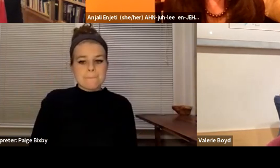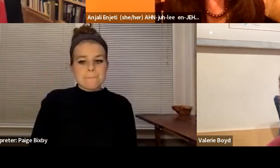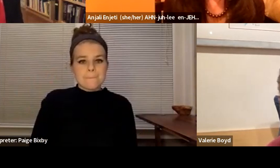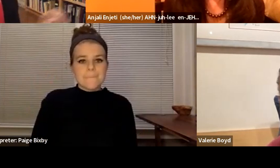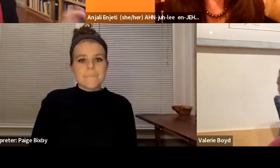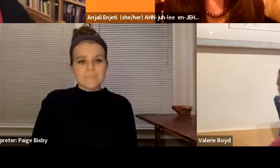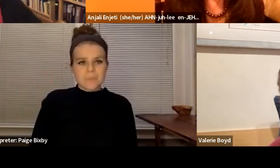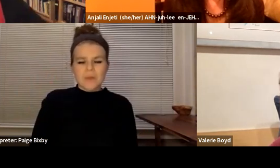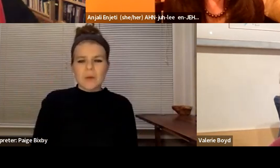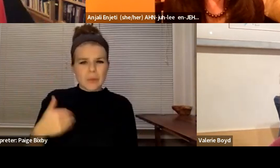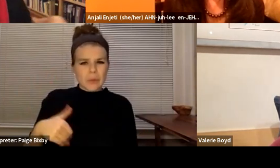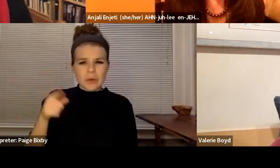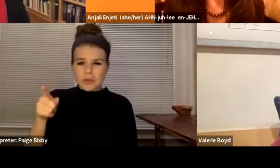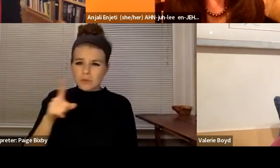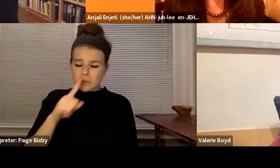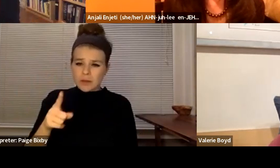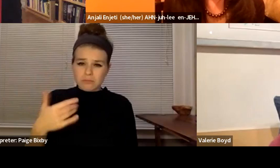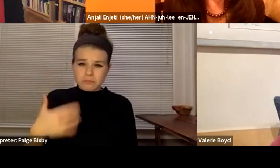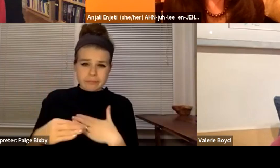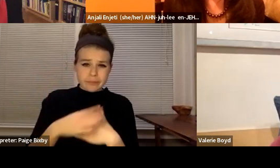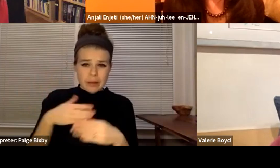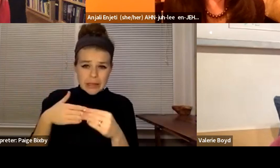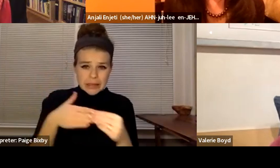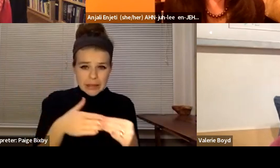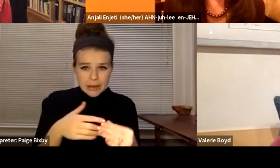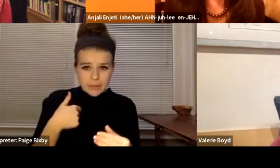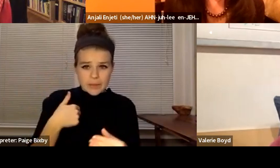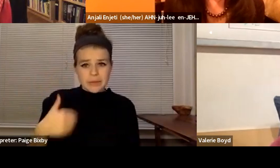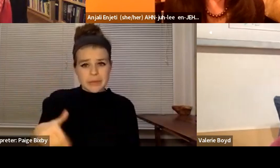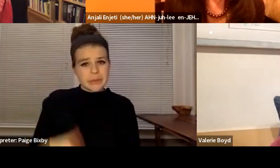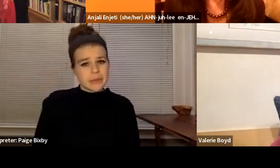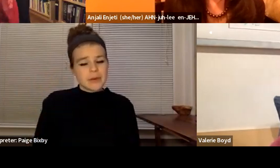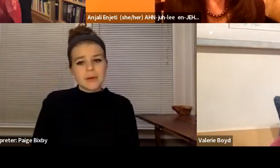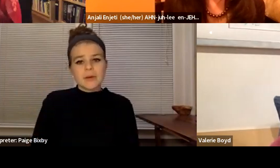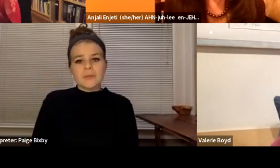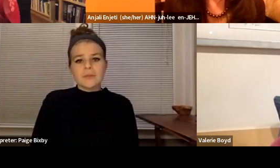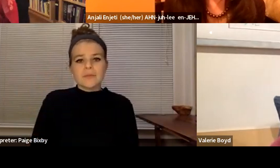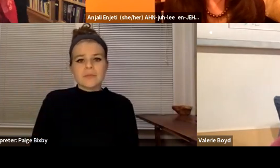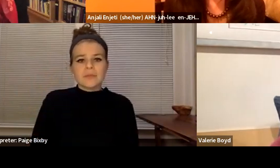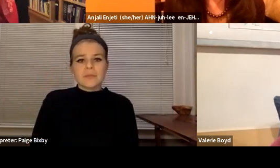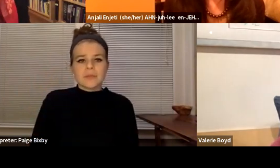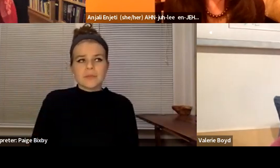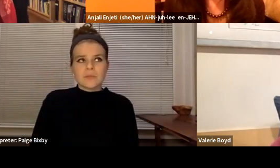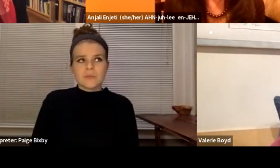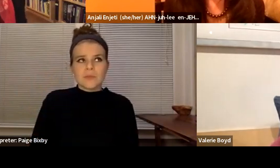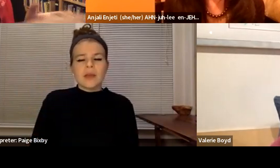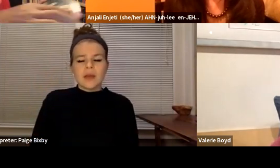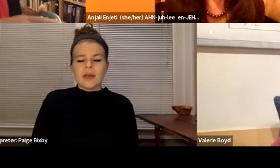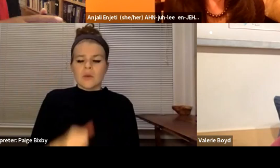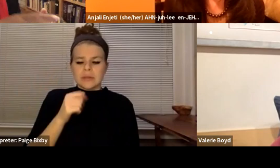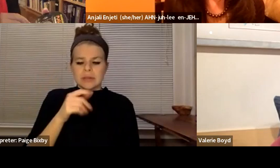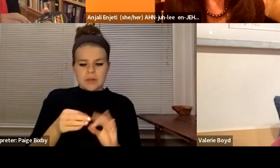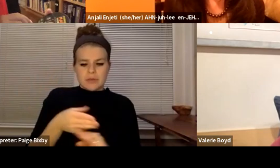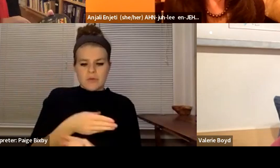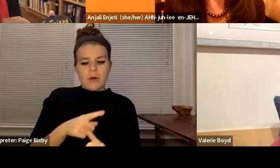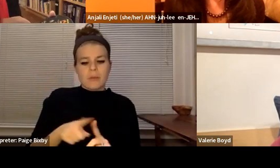how much she's been a guide for me, I think. We didn't mention this, and I thought I would read a little bit from the interview,